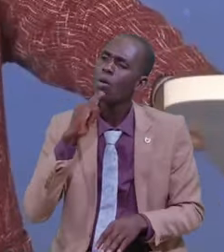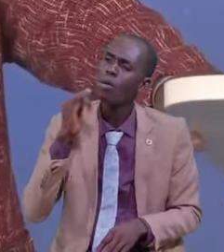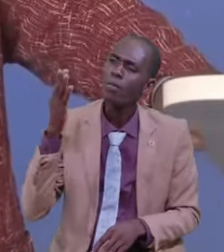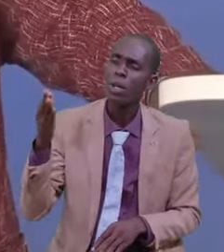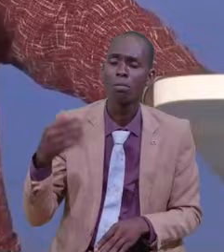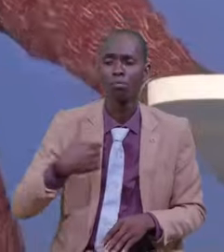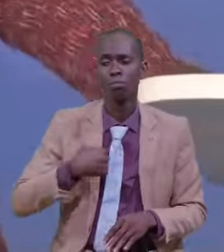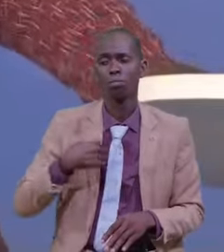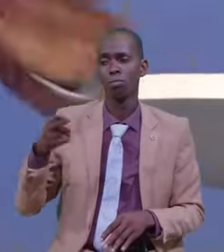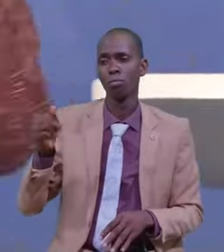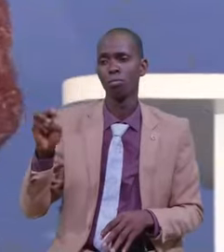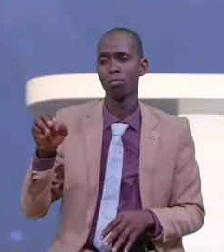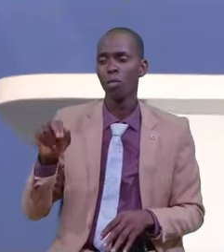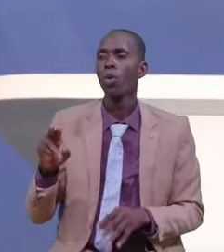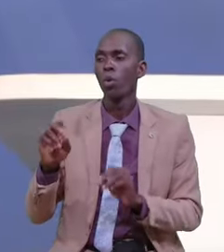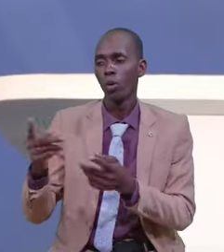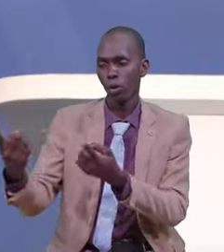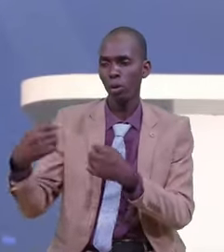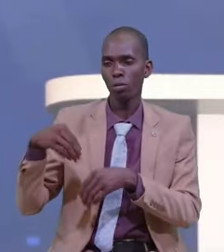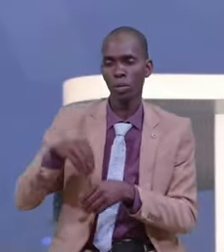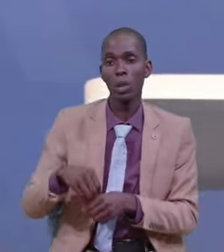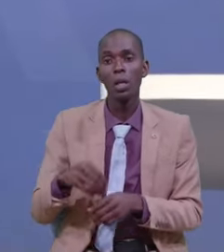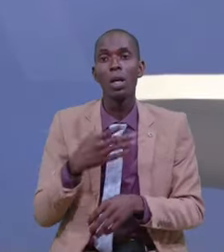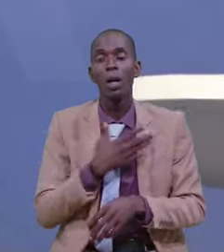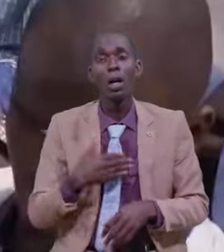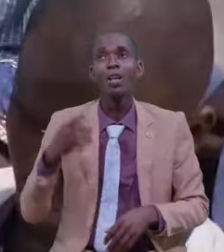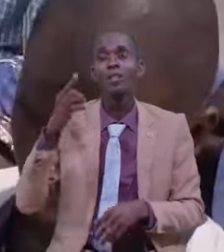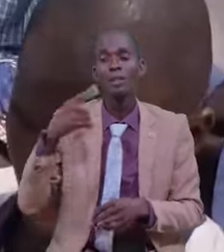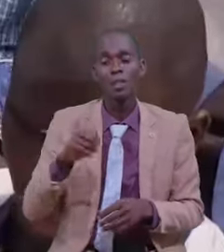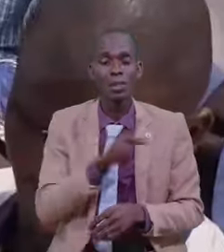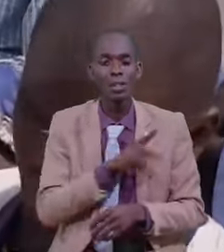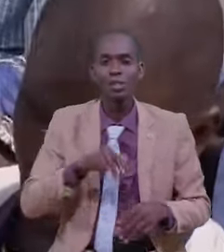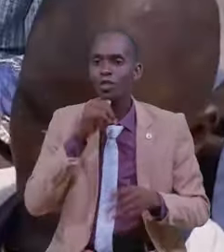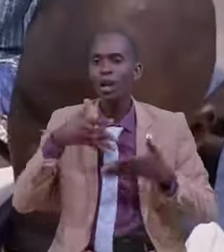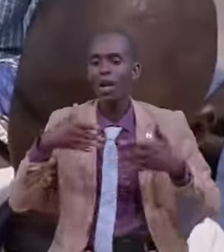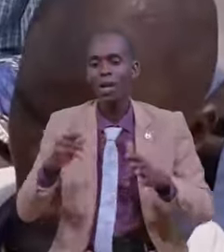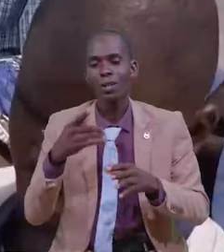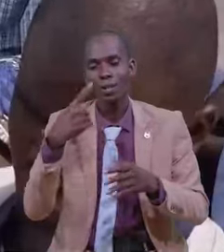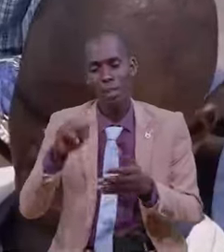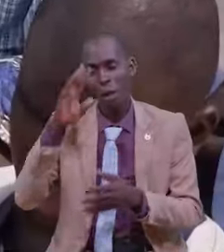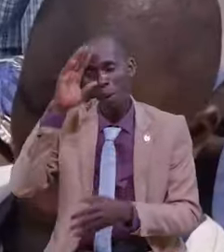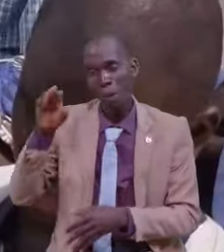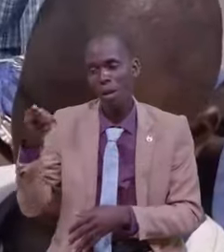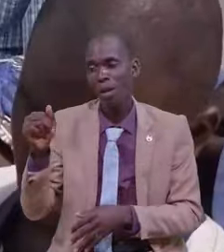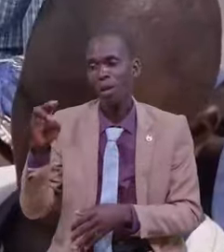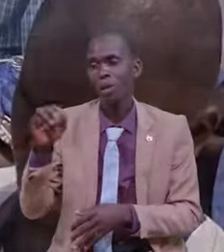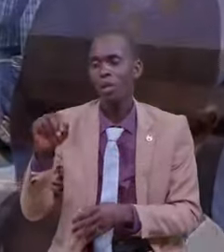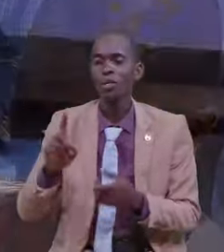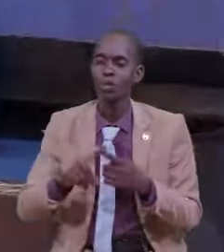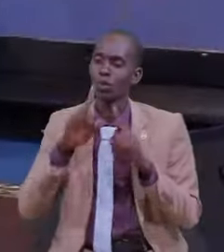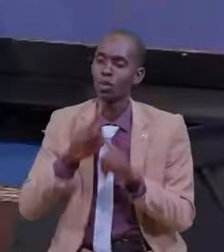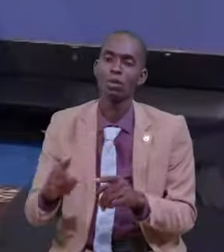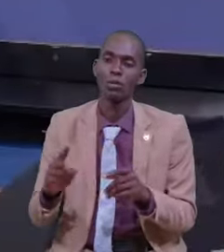first. God will not allow your enemy to talk first. The one that came and wanted to ask for